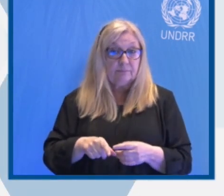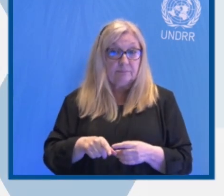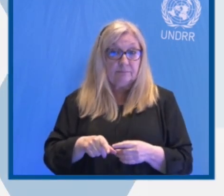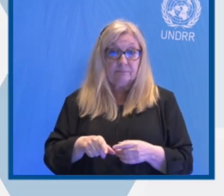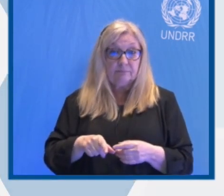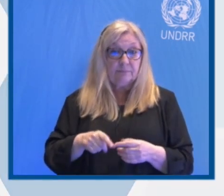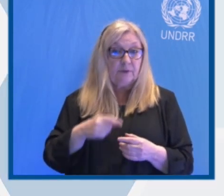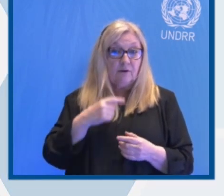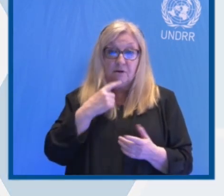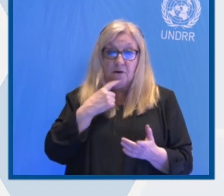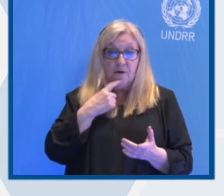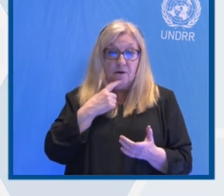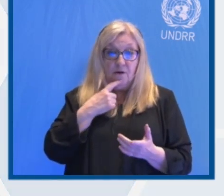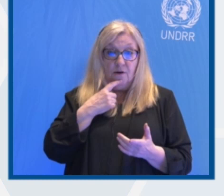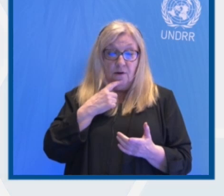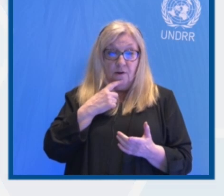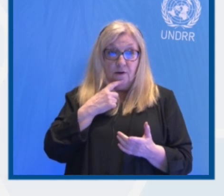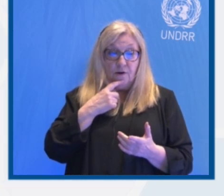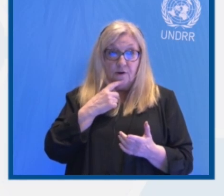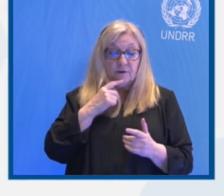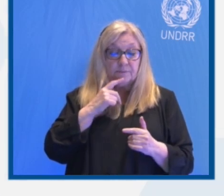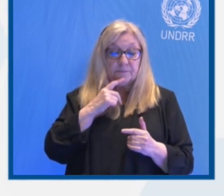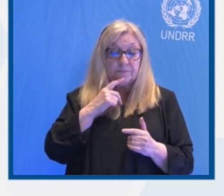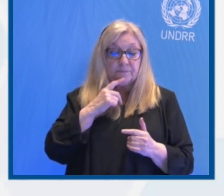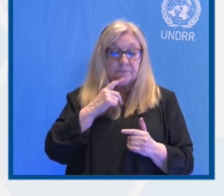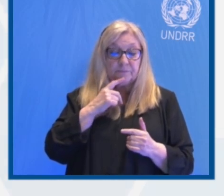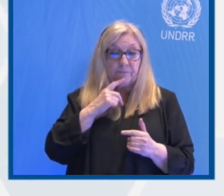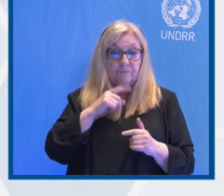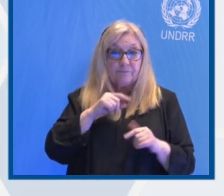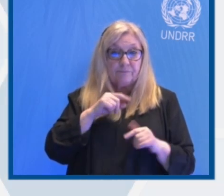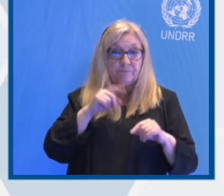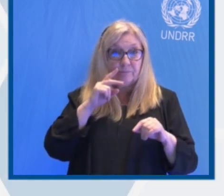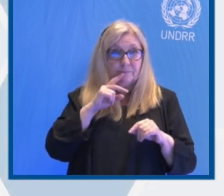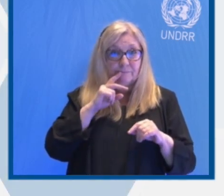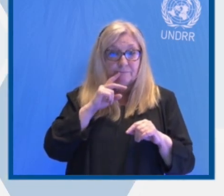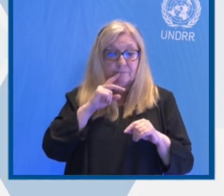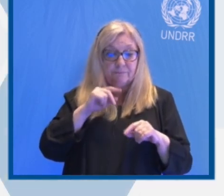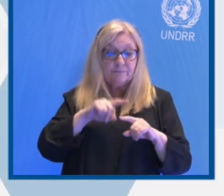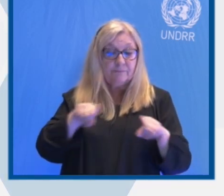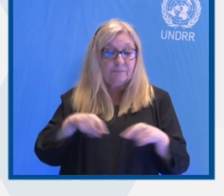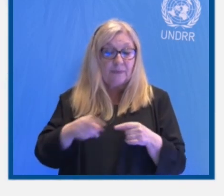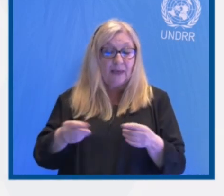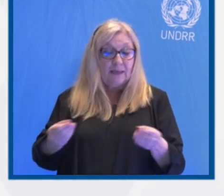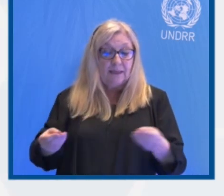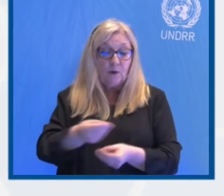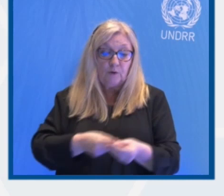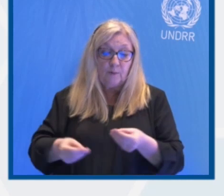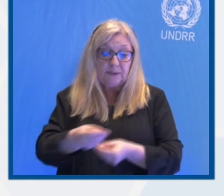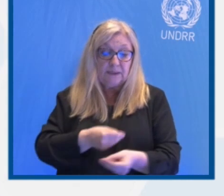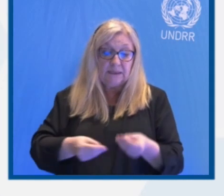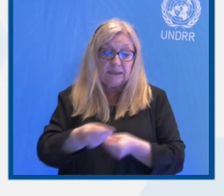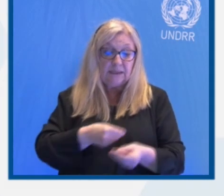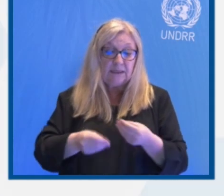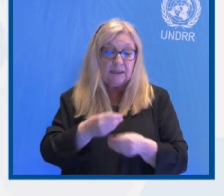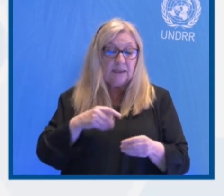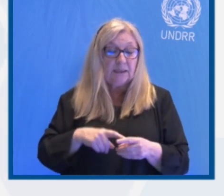to confirm again, resilience is extremely important. For us, it helped us a lot during the pandemic